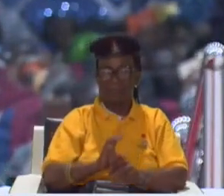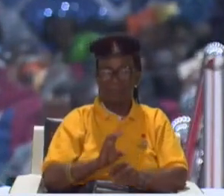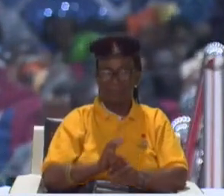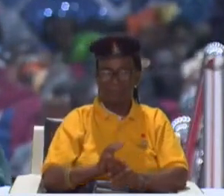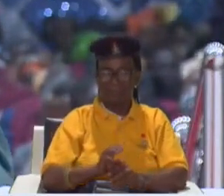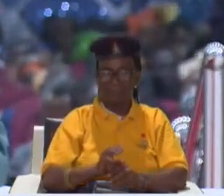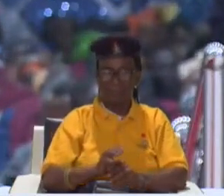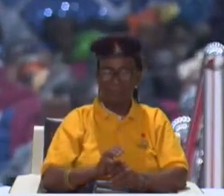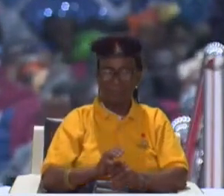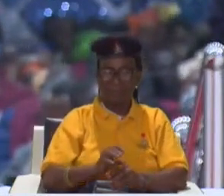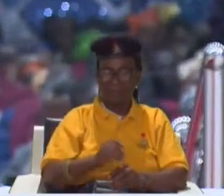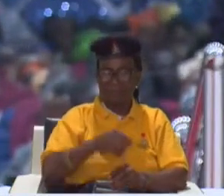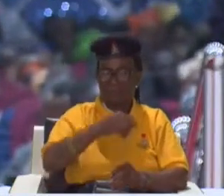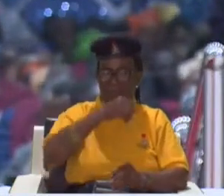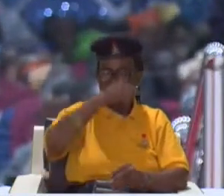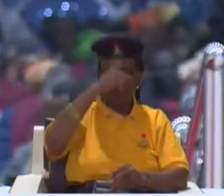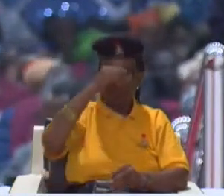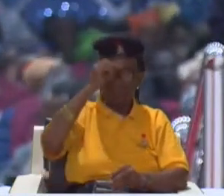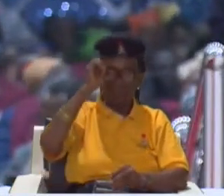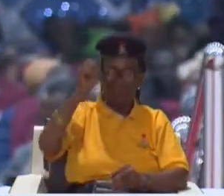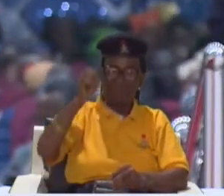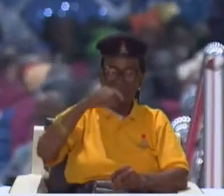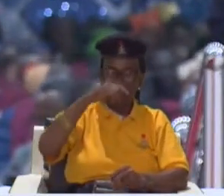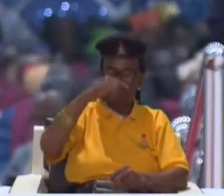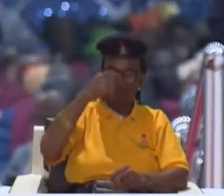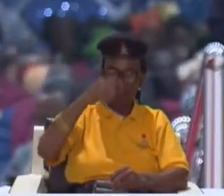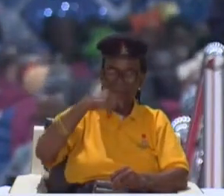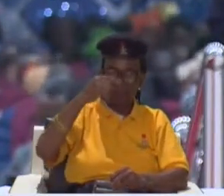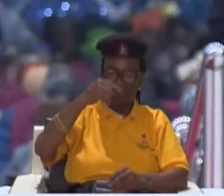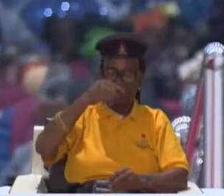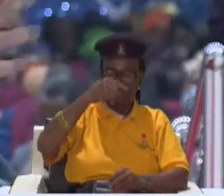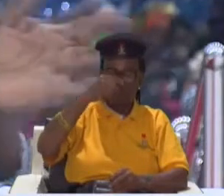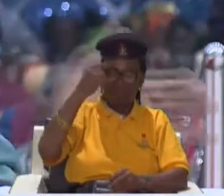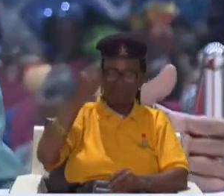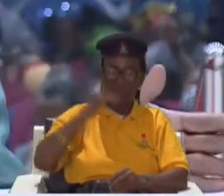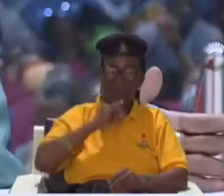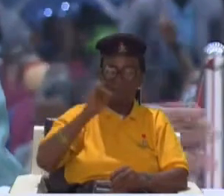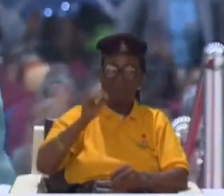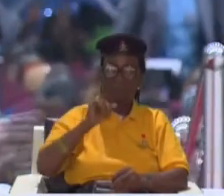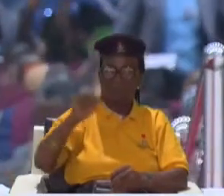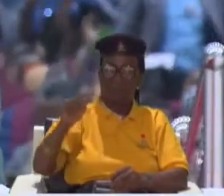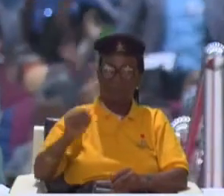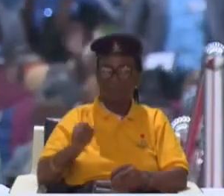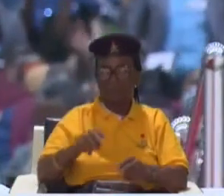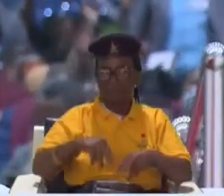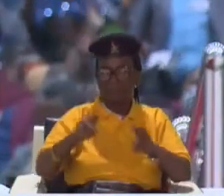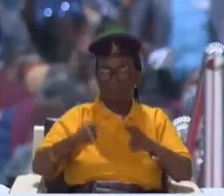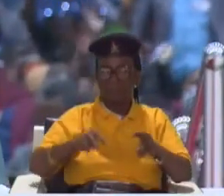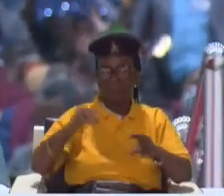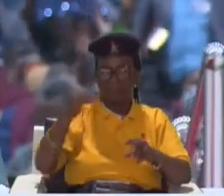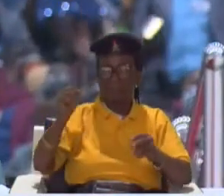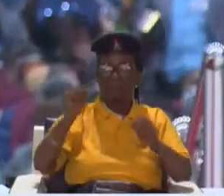because there is a flood of blessings coming your way.